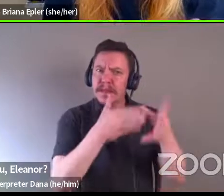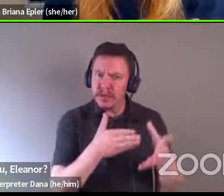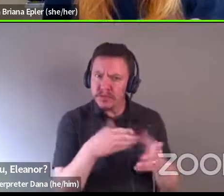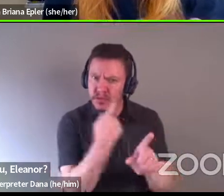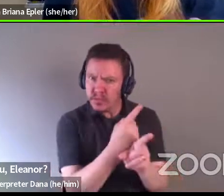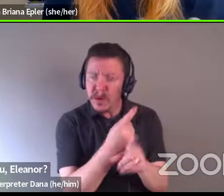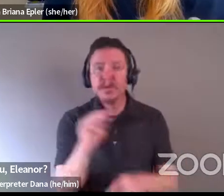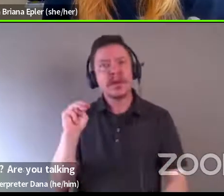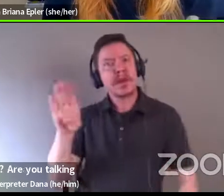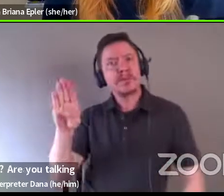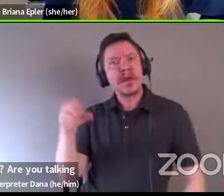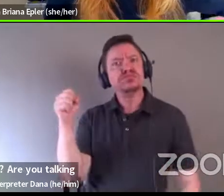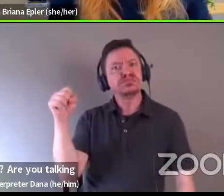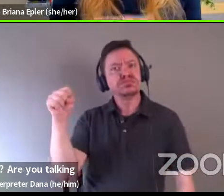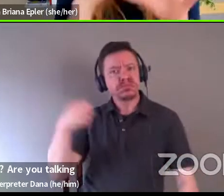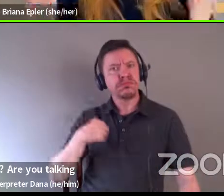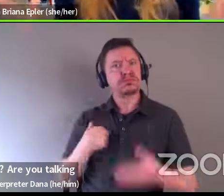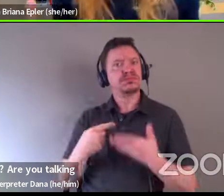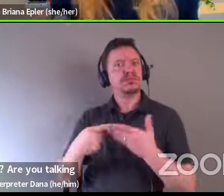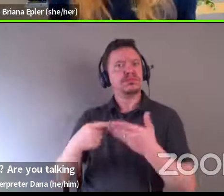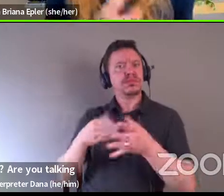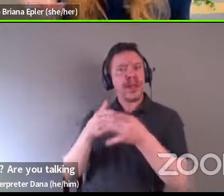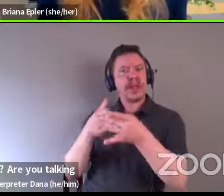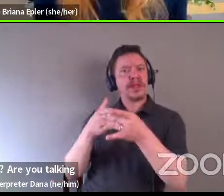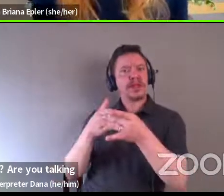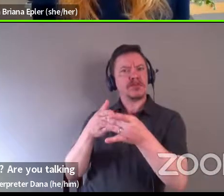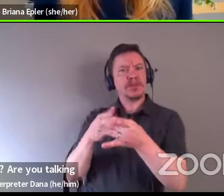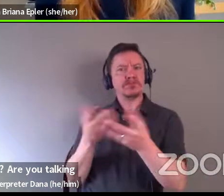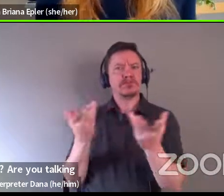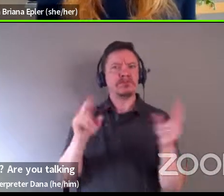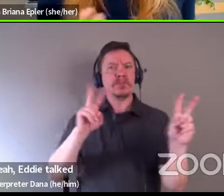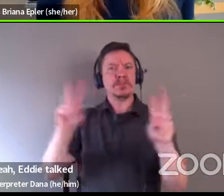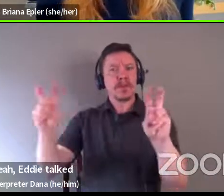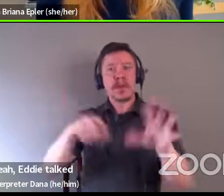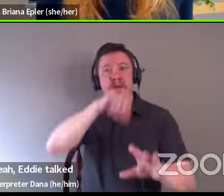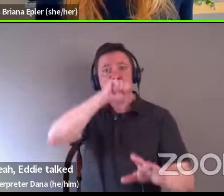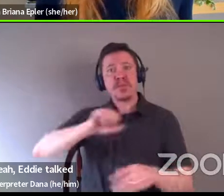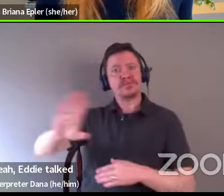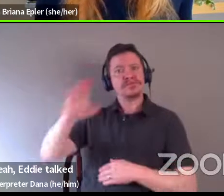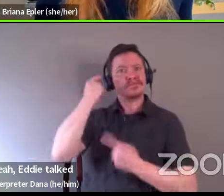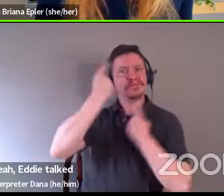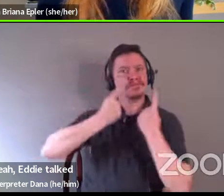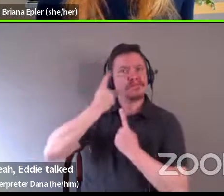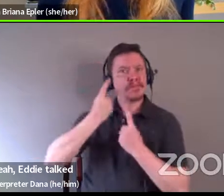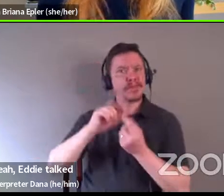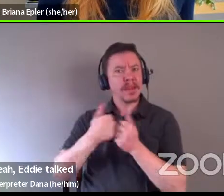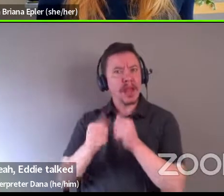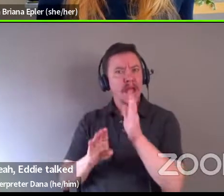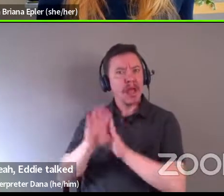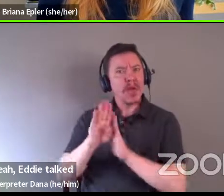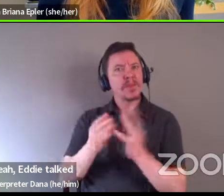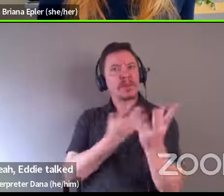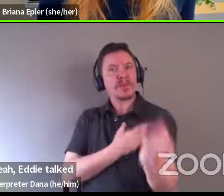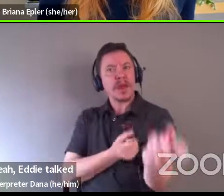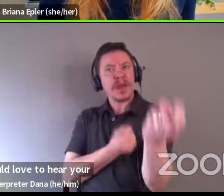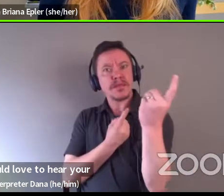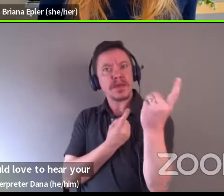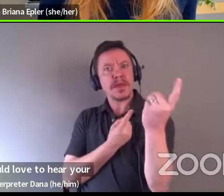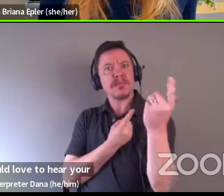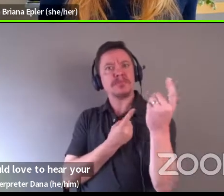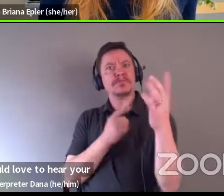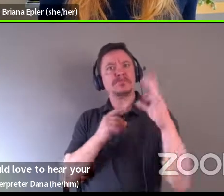Yeah, you talked about leadership. And overall, would love to hear your thoughts about how we build empathy